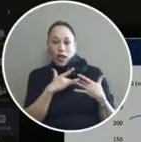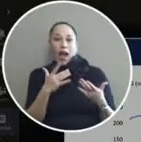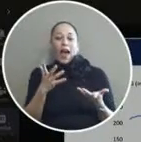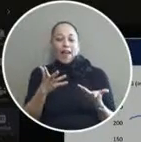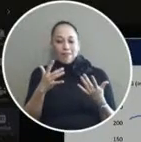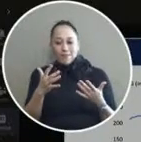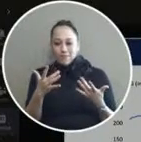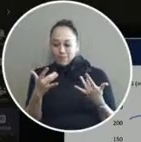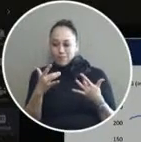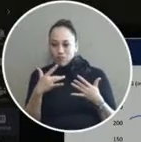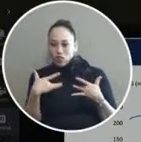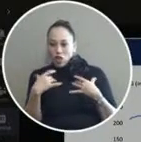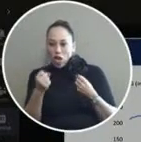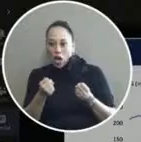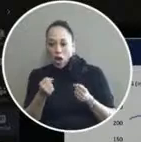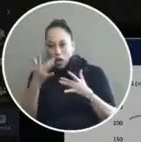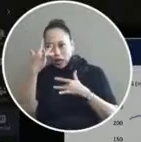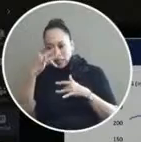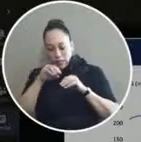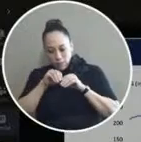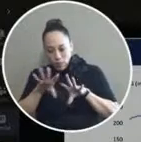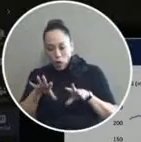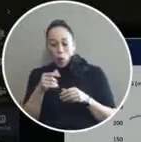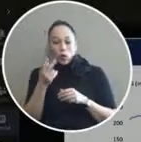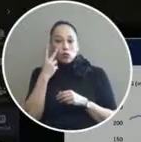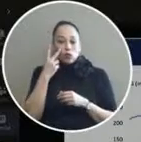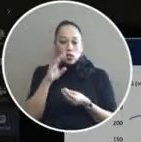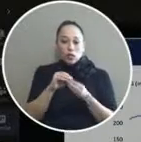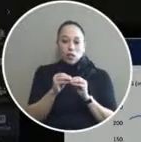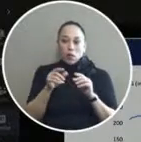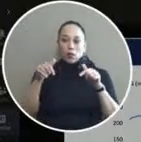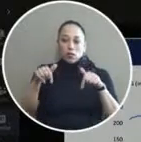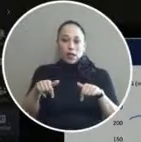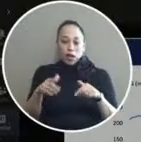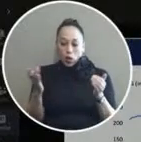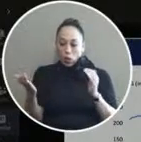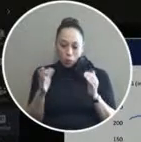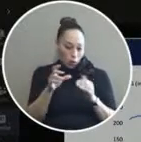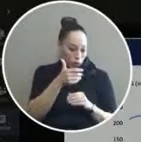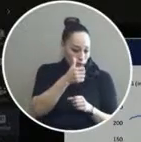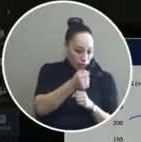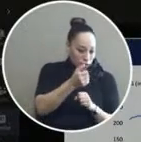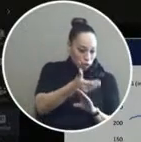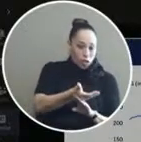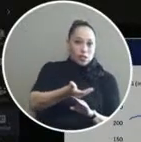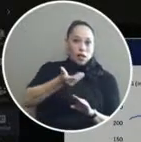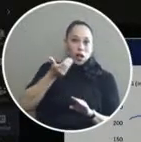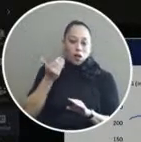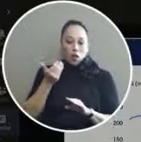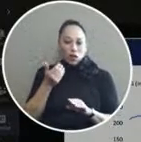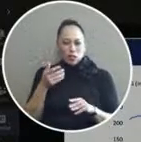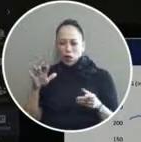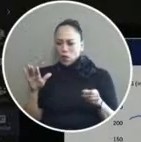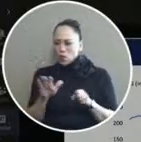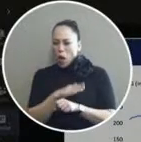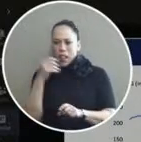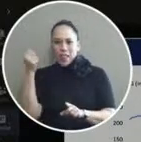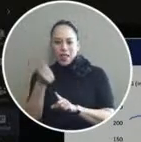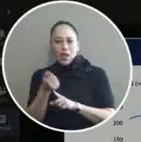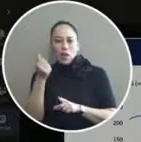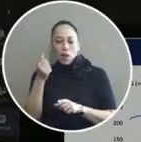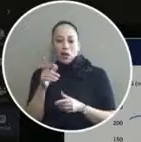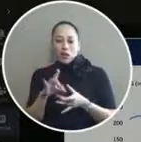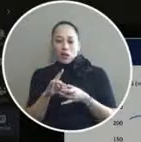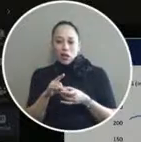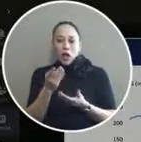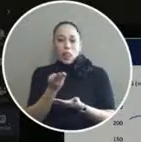pandemic. So when you look at the numbers back to 10 years ago, completely different impact. Now, in terms of the